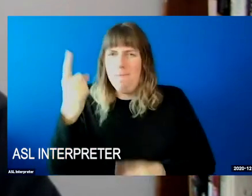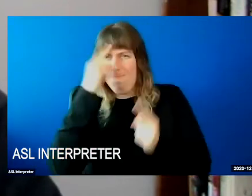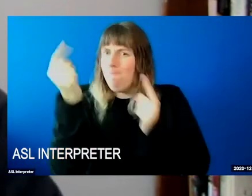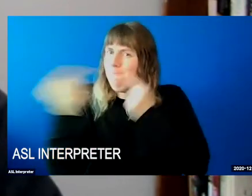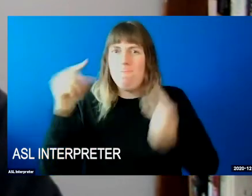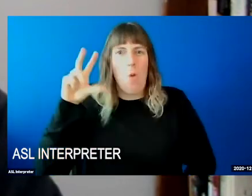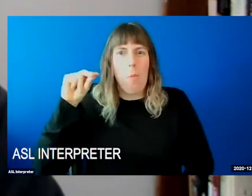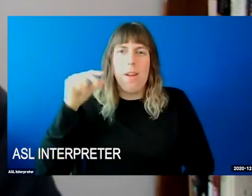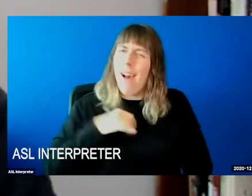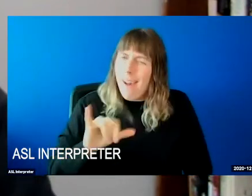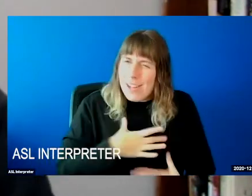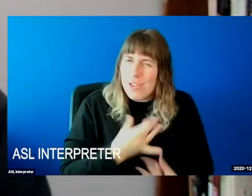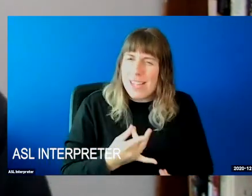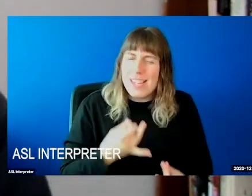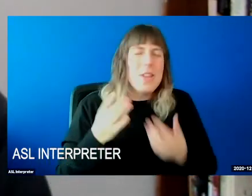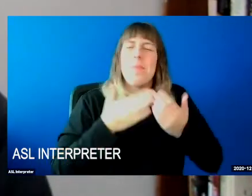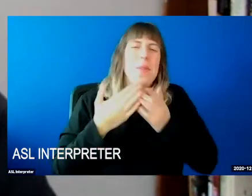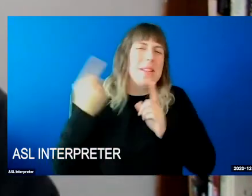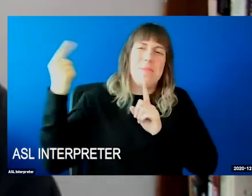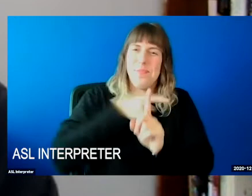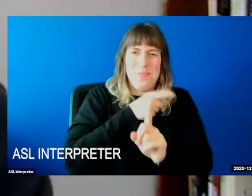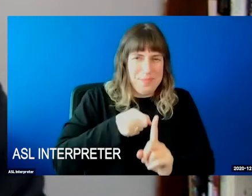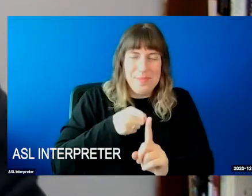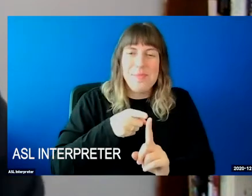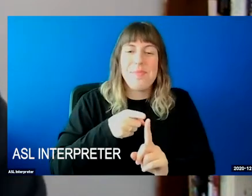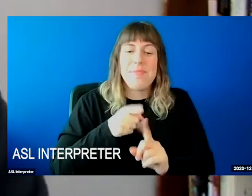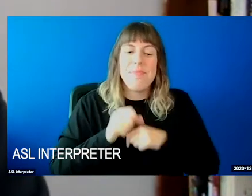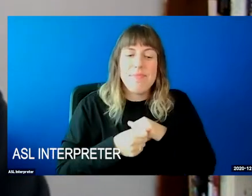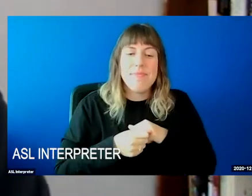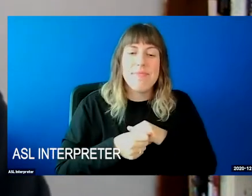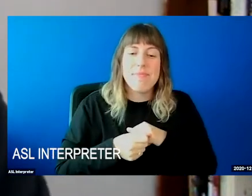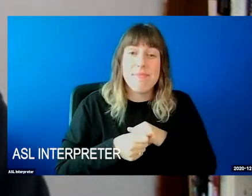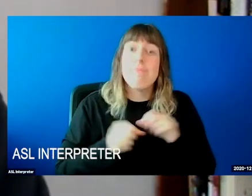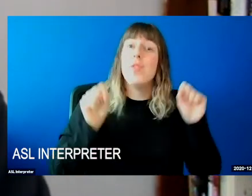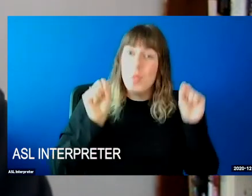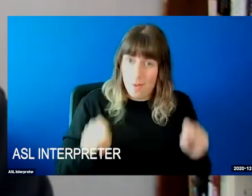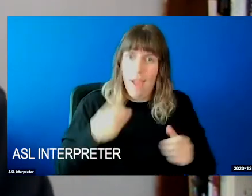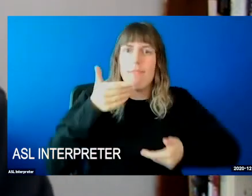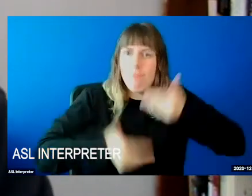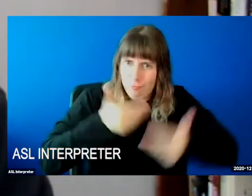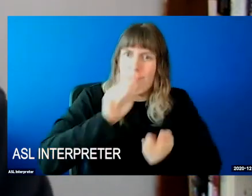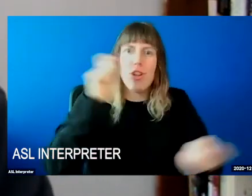interesting so what I'm trying to say is it is possible to move forward